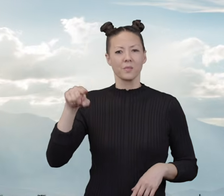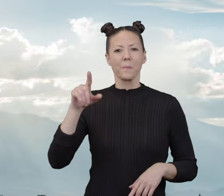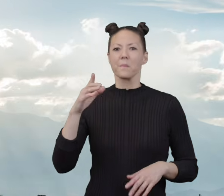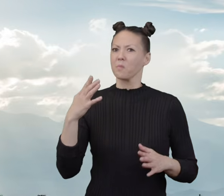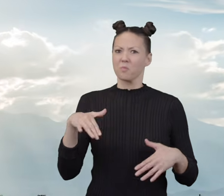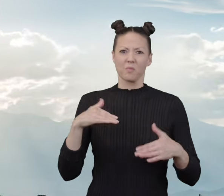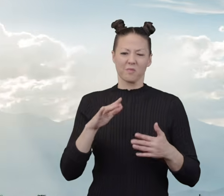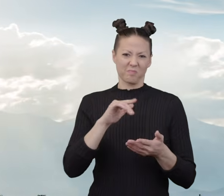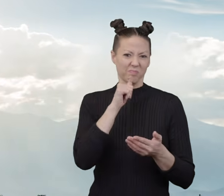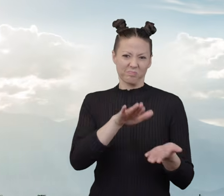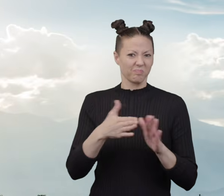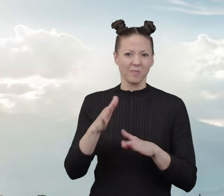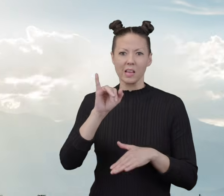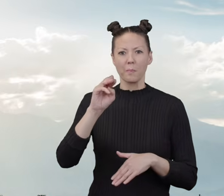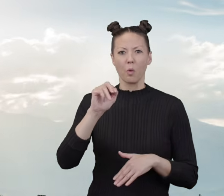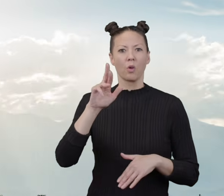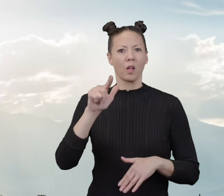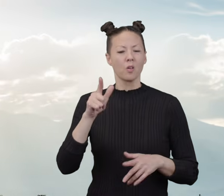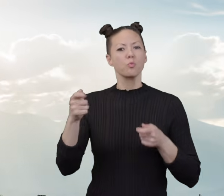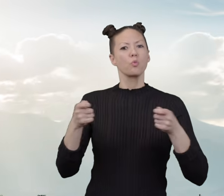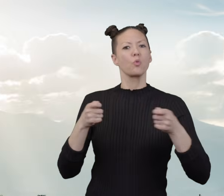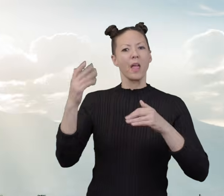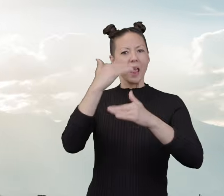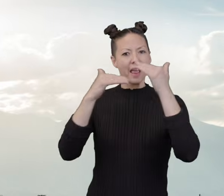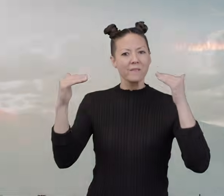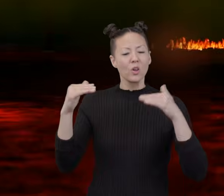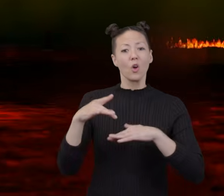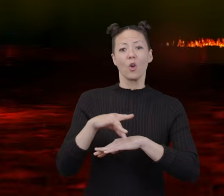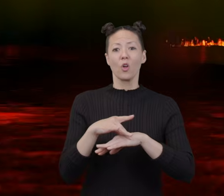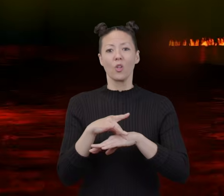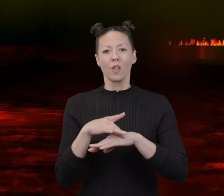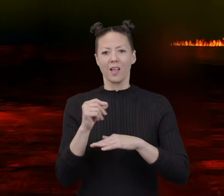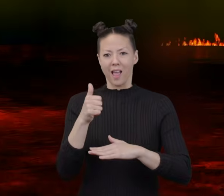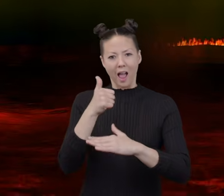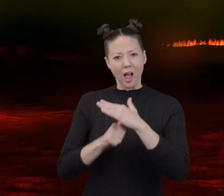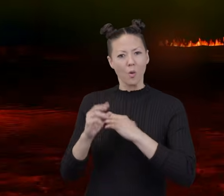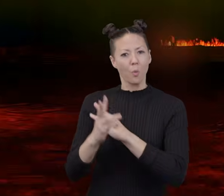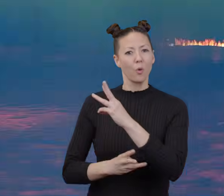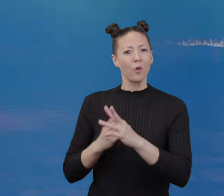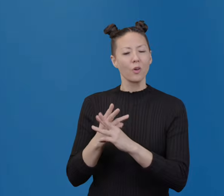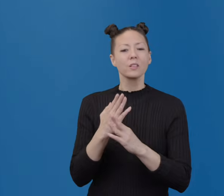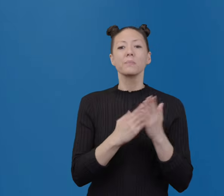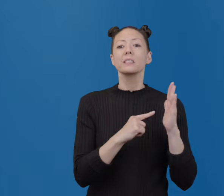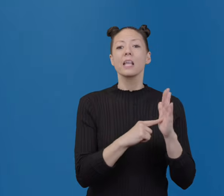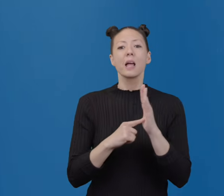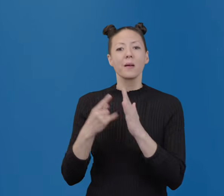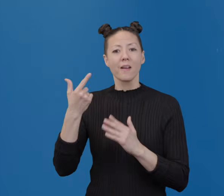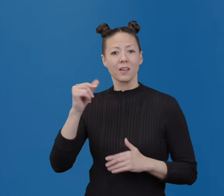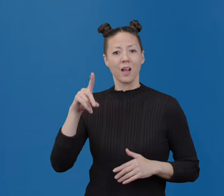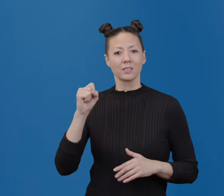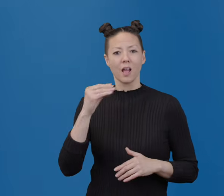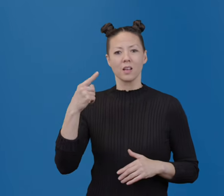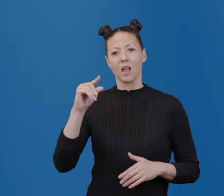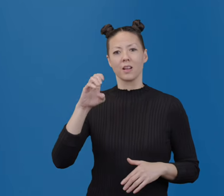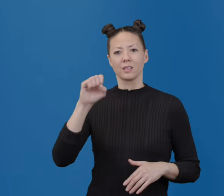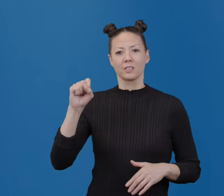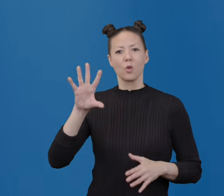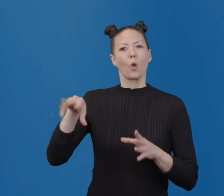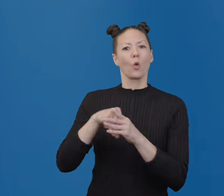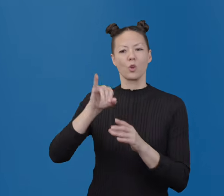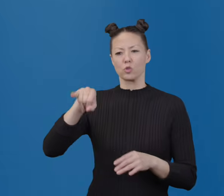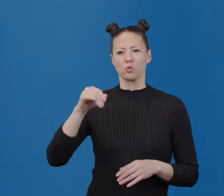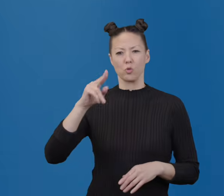were beings that were immortal and ruled heaven, earth, and the underworld. Some examples of these gods and